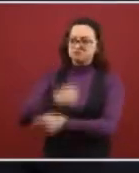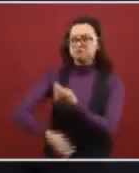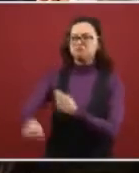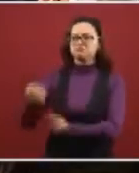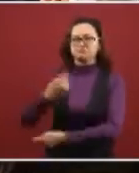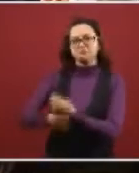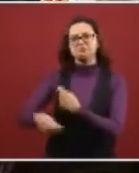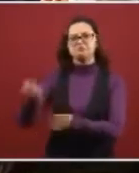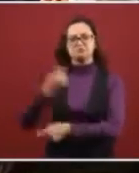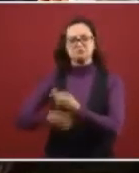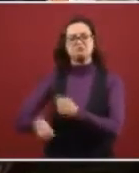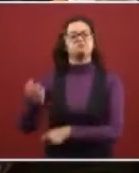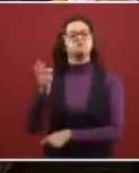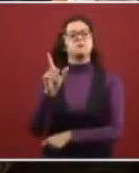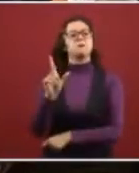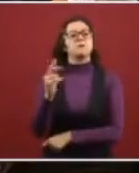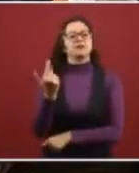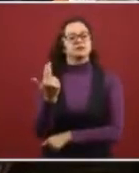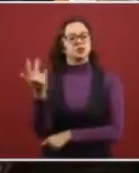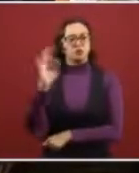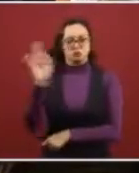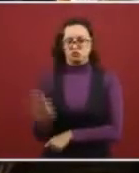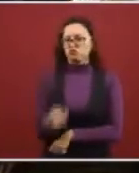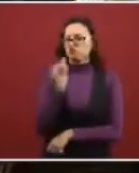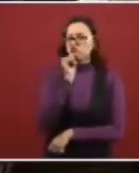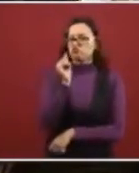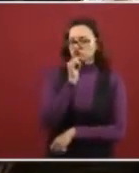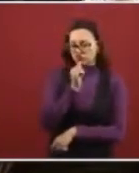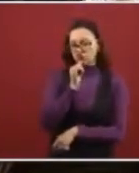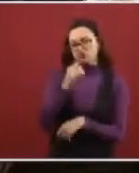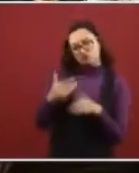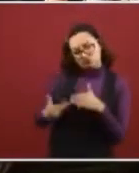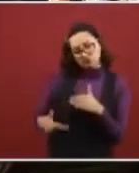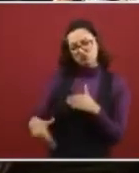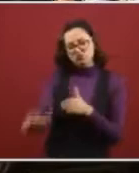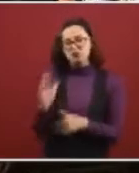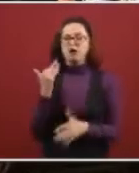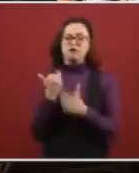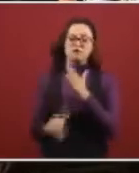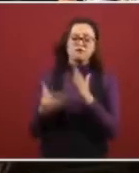in the state, so they can guarantee that they can be delivered.